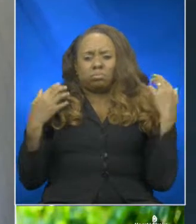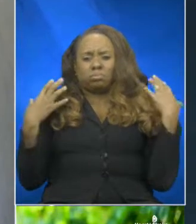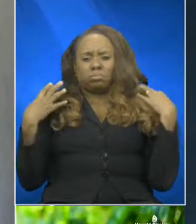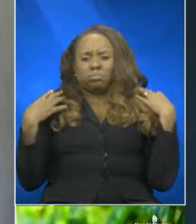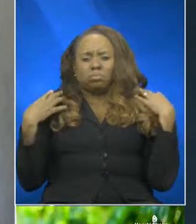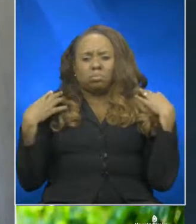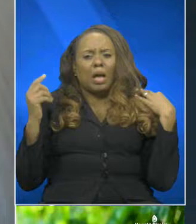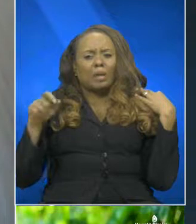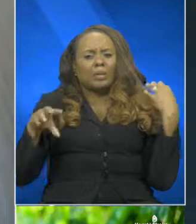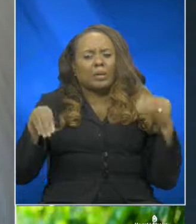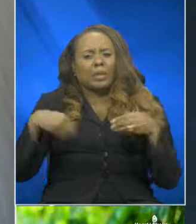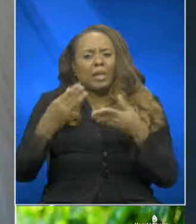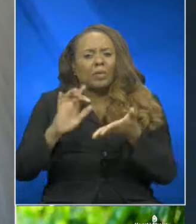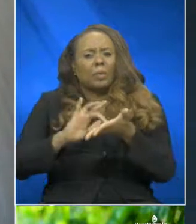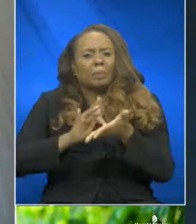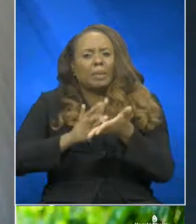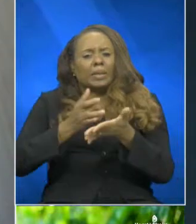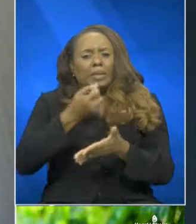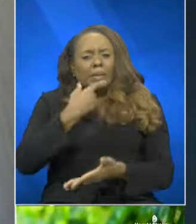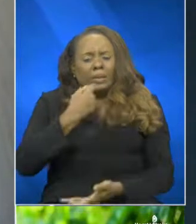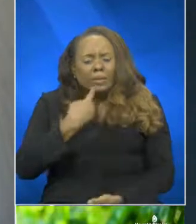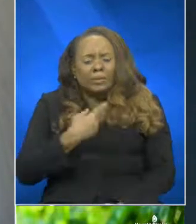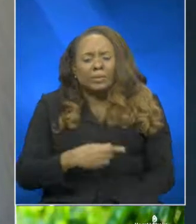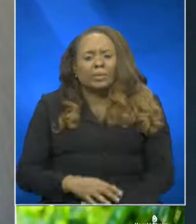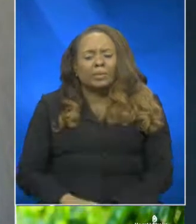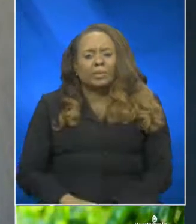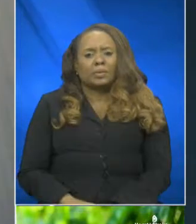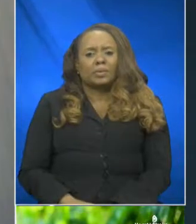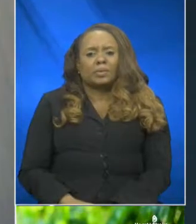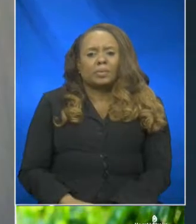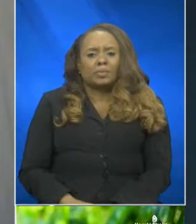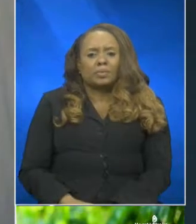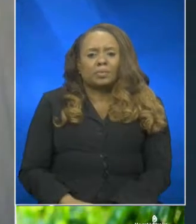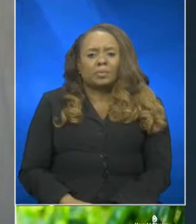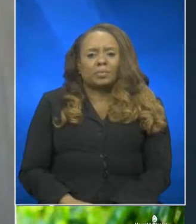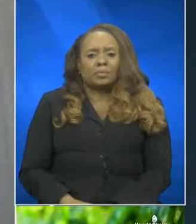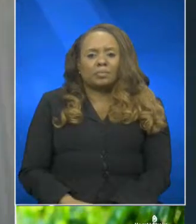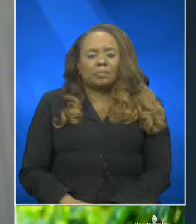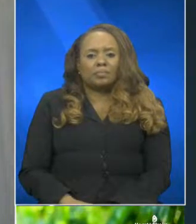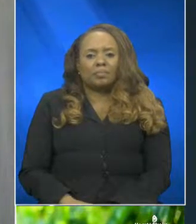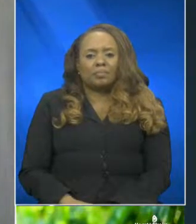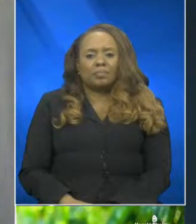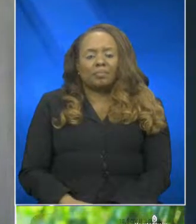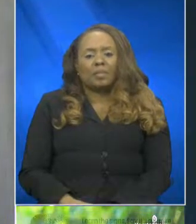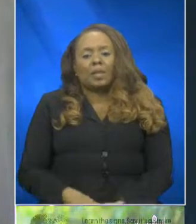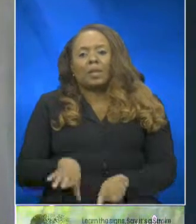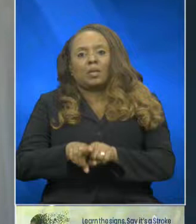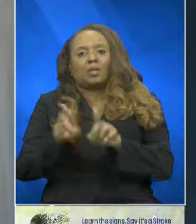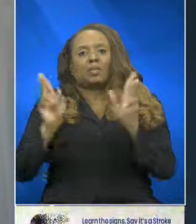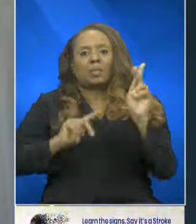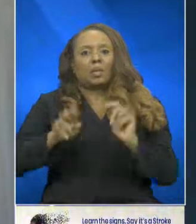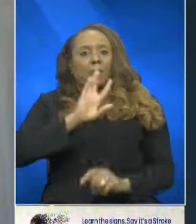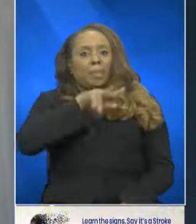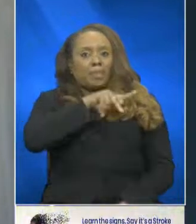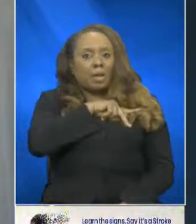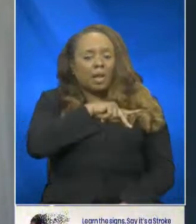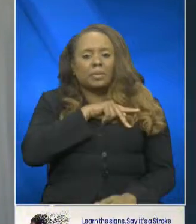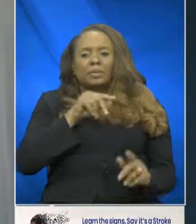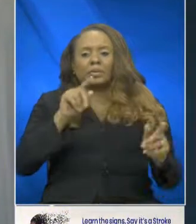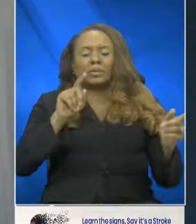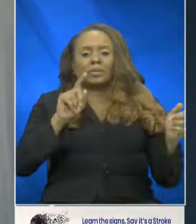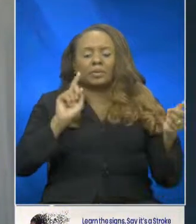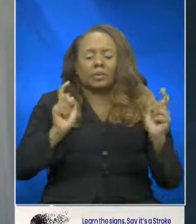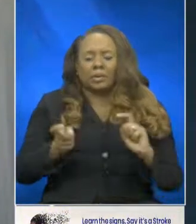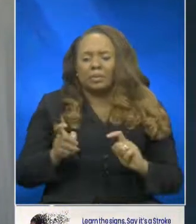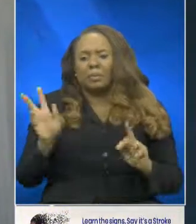appropriate medication, right down to things like personality changes and depression. One of the things